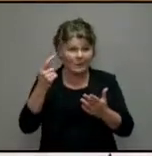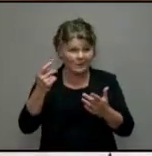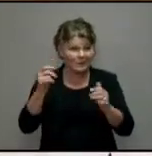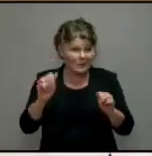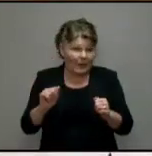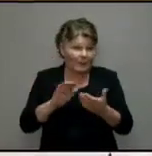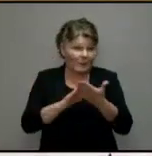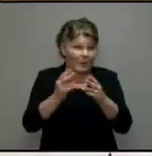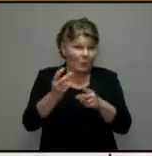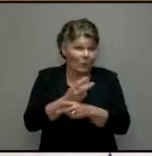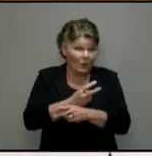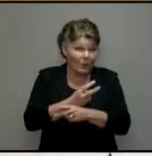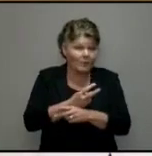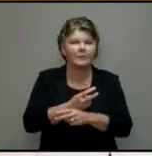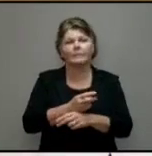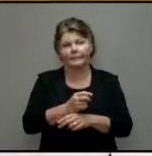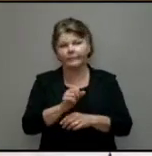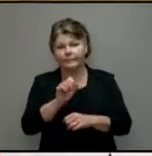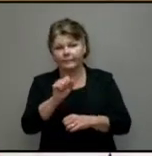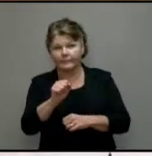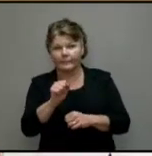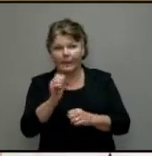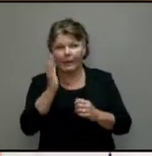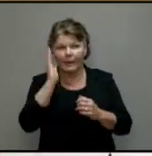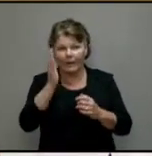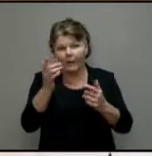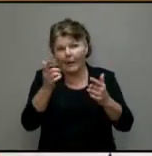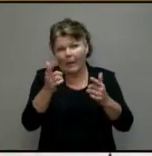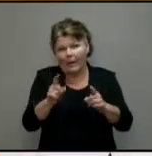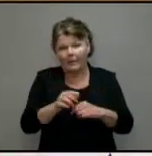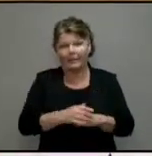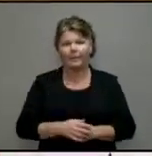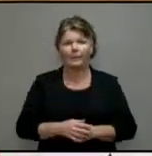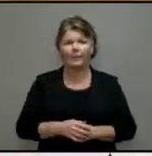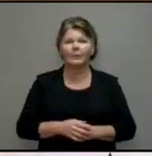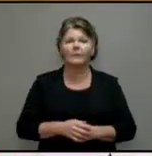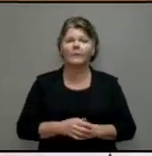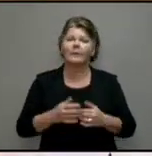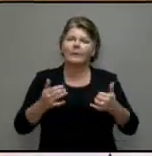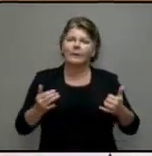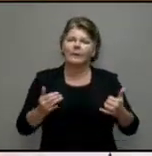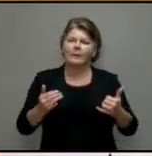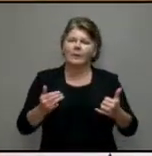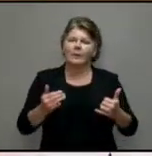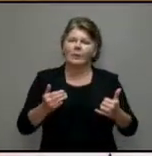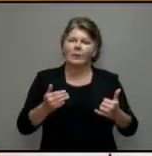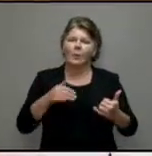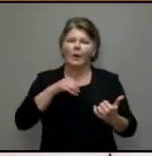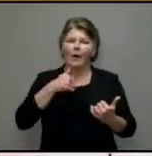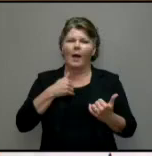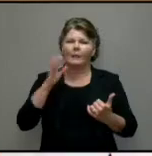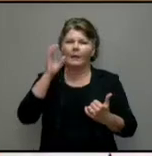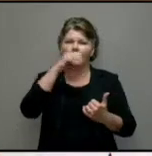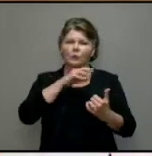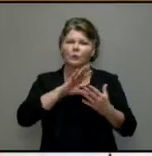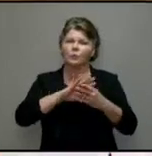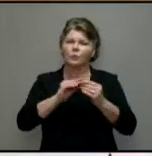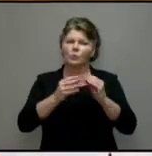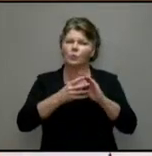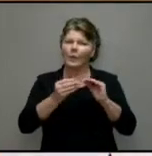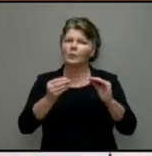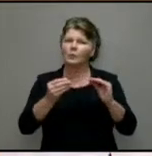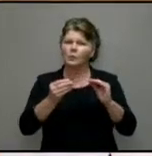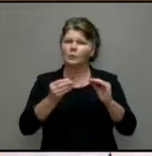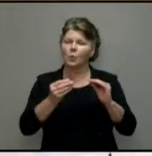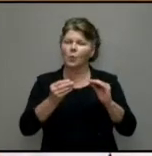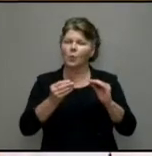did. In this first Sunday after Christmas, we're faced with a very strange story. We don't want to hear it